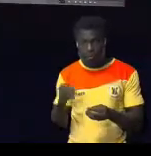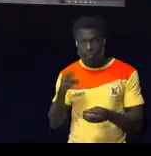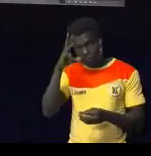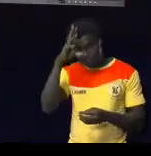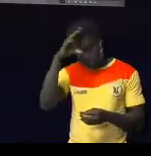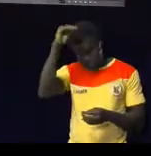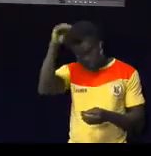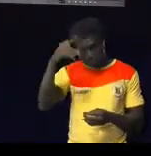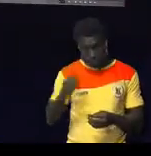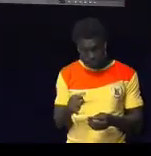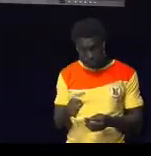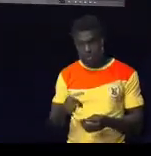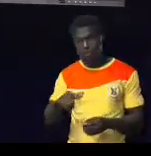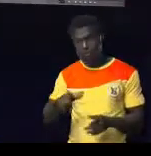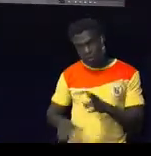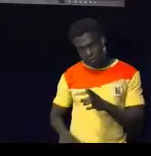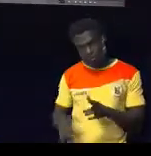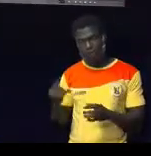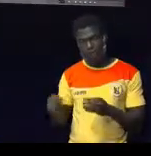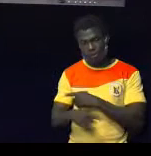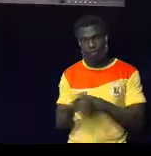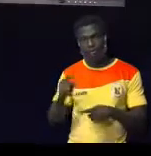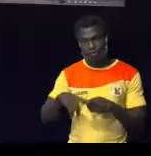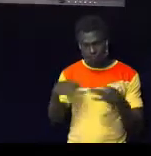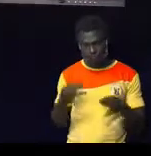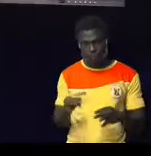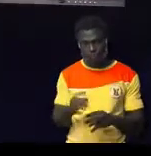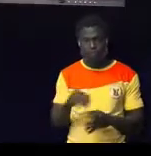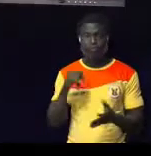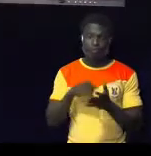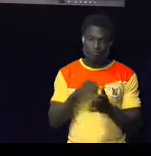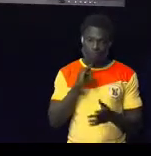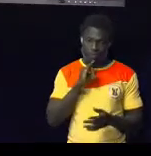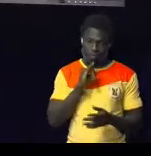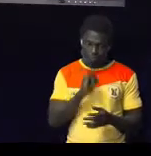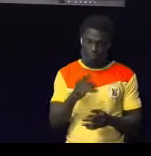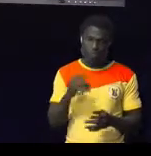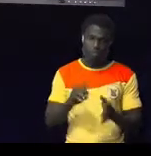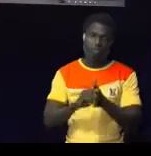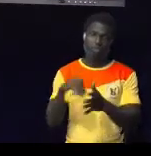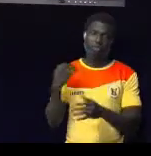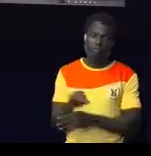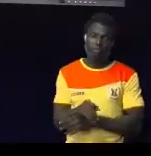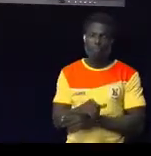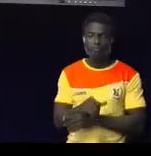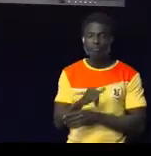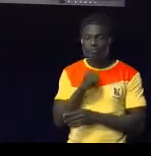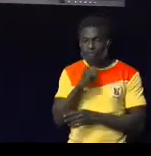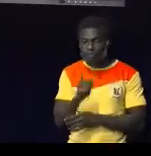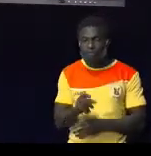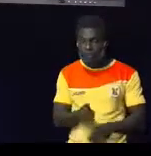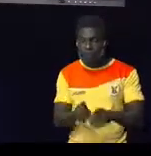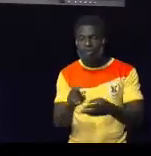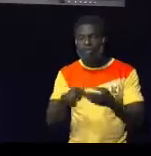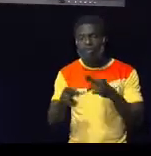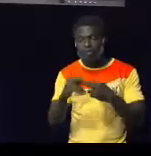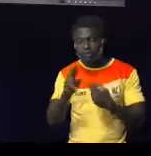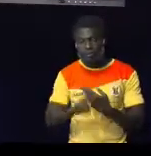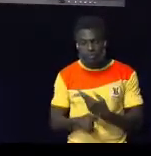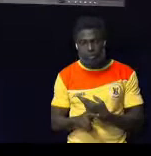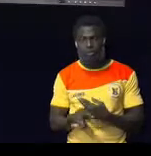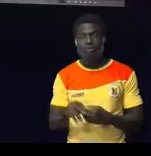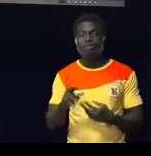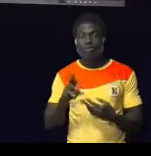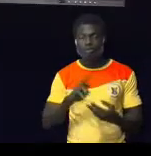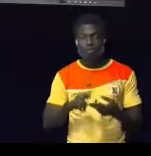days to finish the job. And this is an example of what we call an indirect relationship. When you have two quantities, as one is